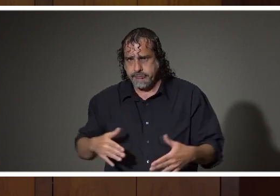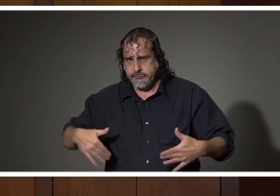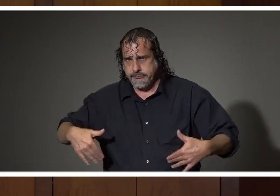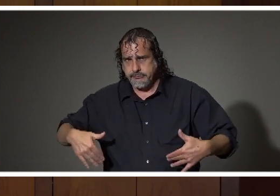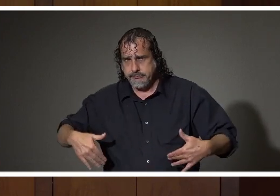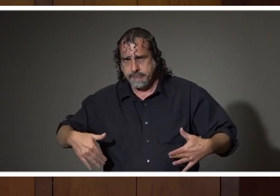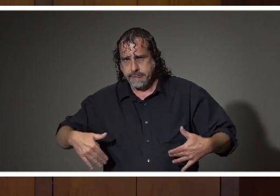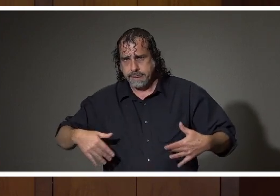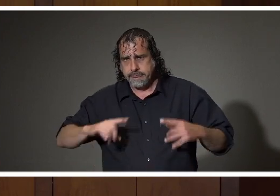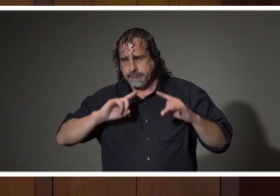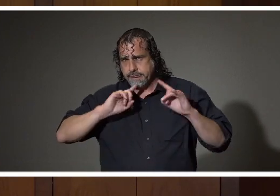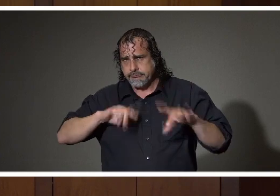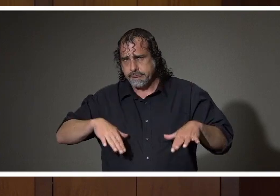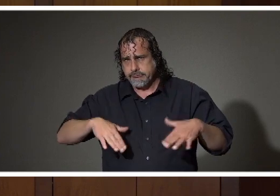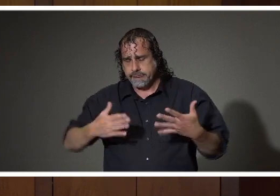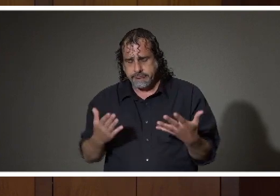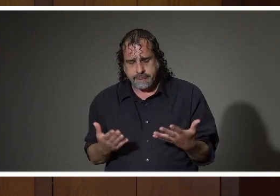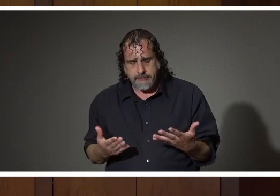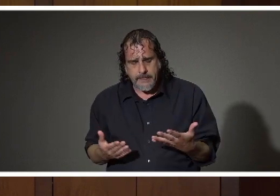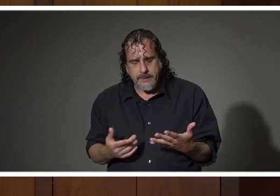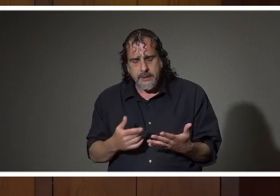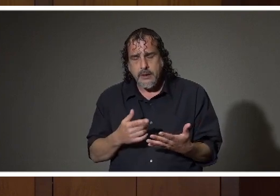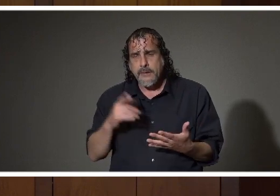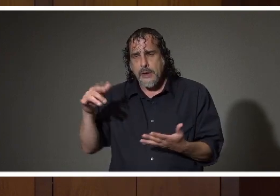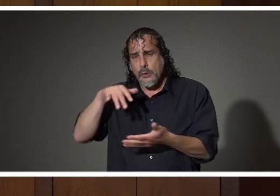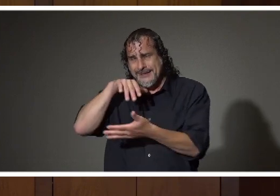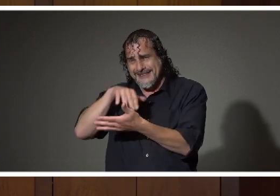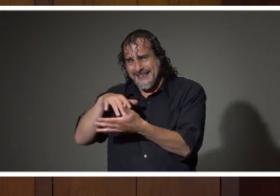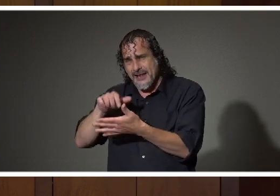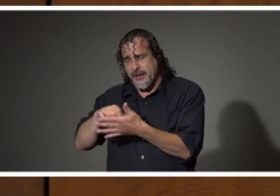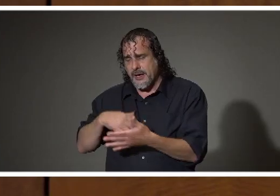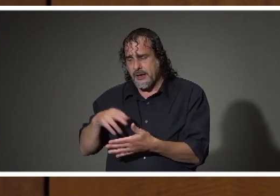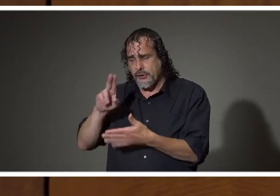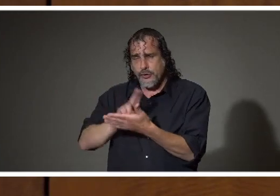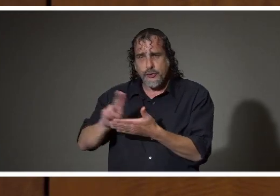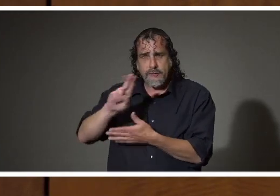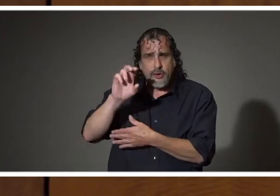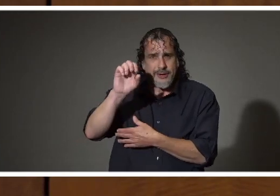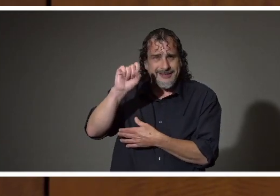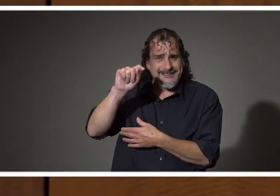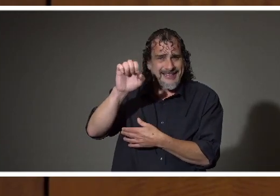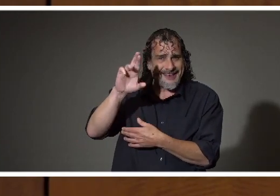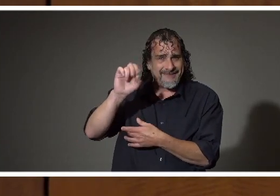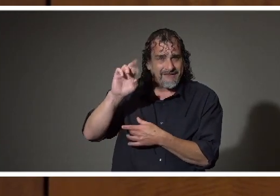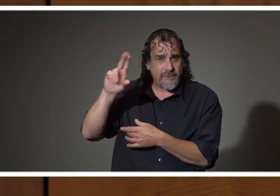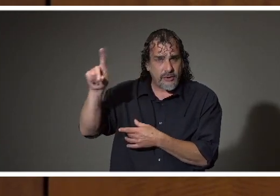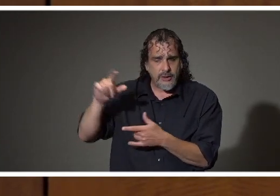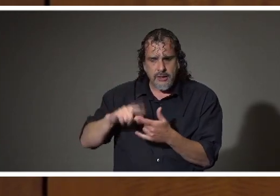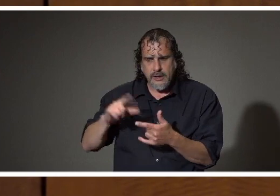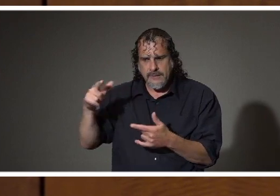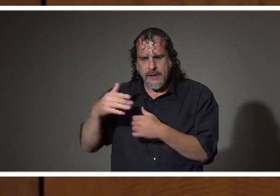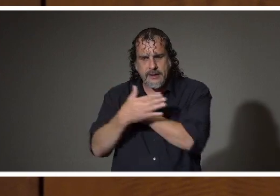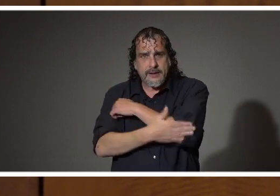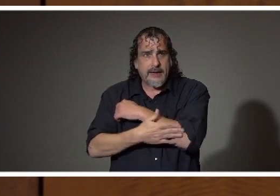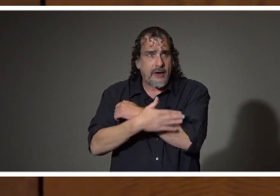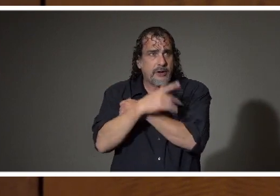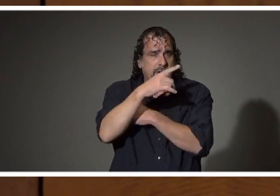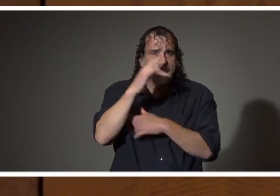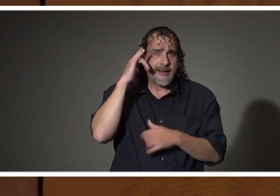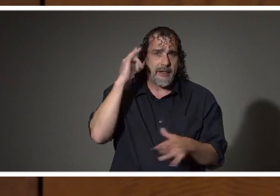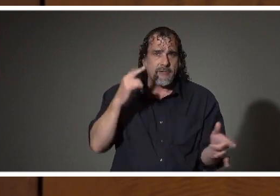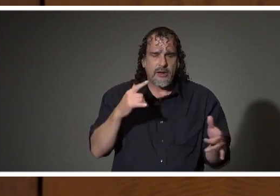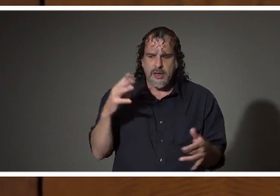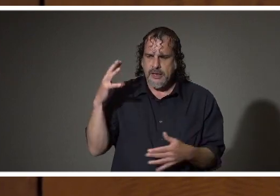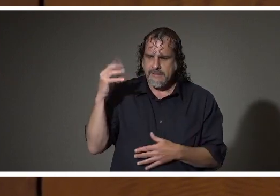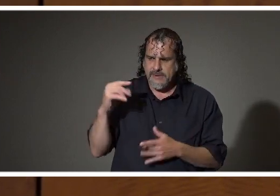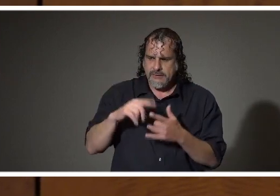there was a study that came out over the weekend from University of Stanford professor which claimed in a couple of counties in California that as many as 50